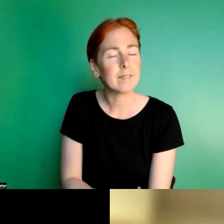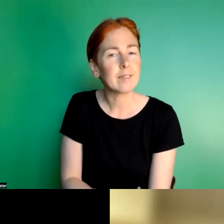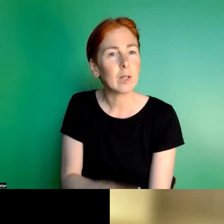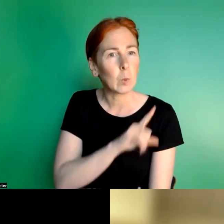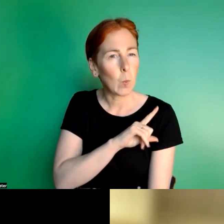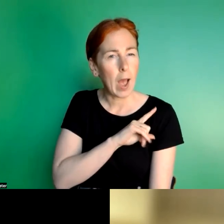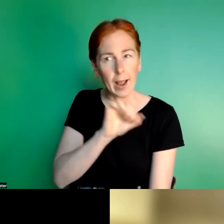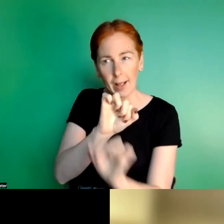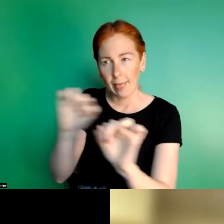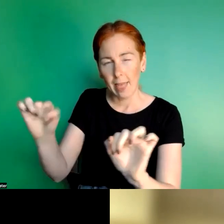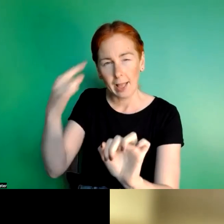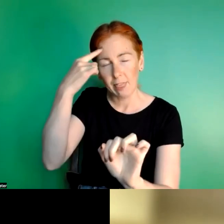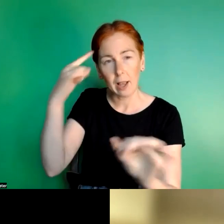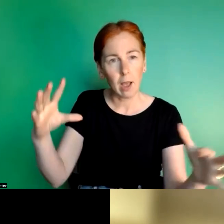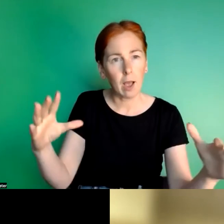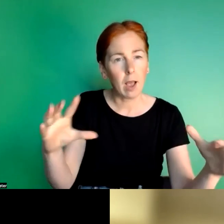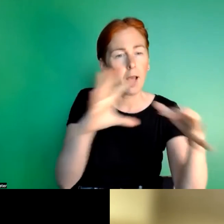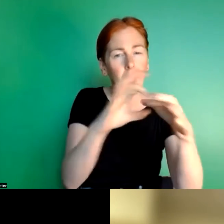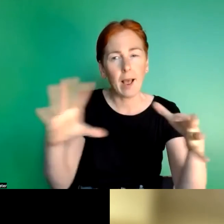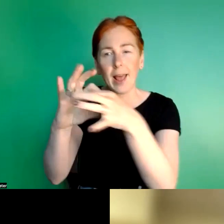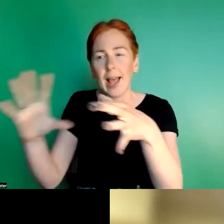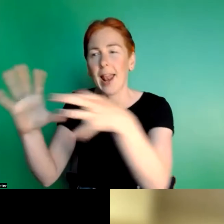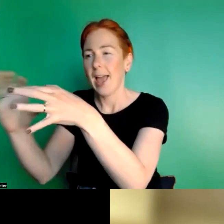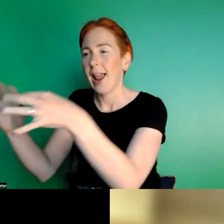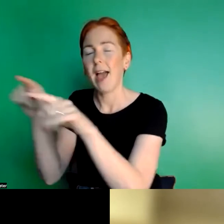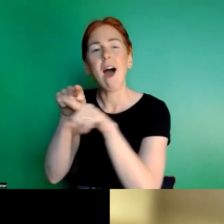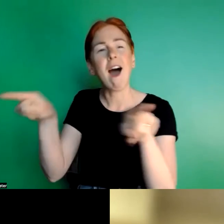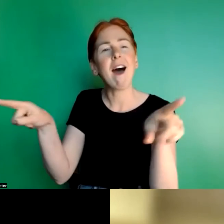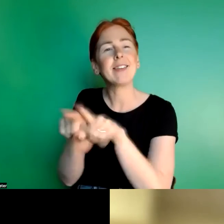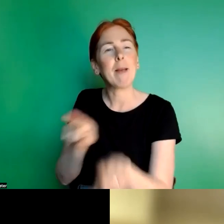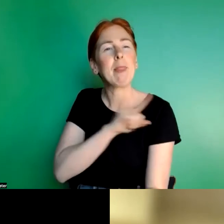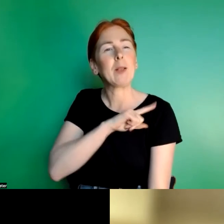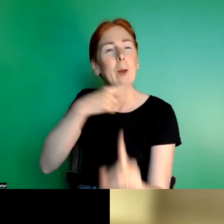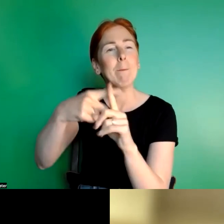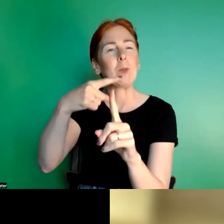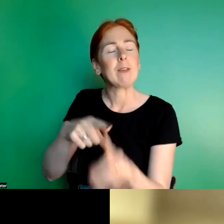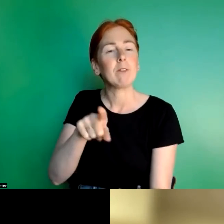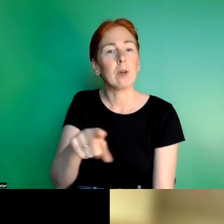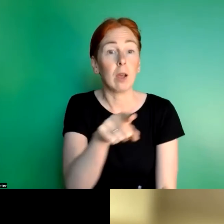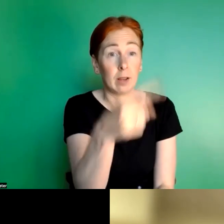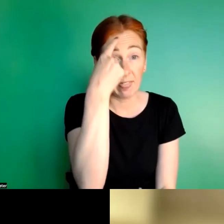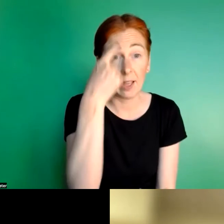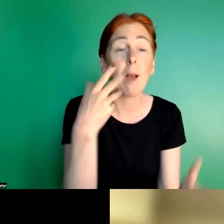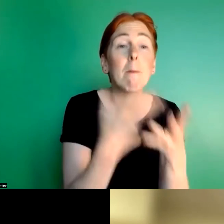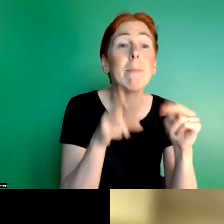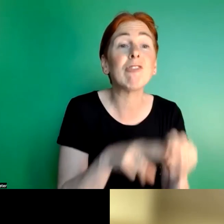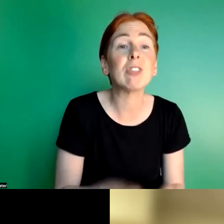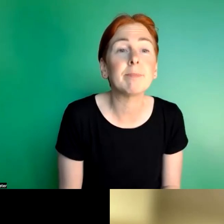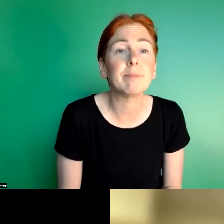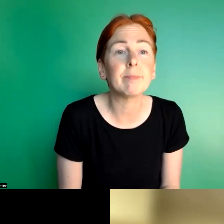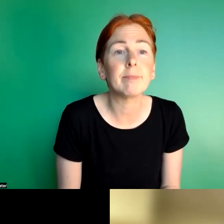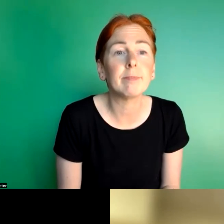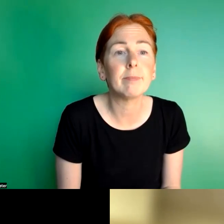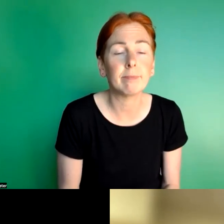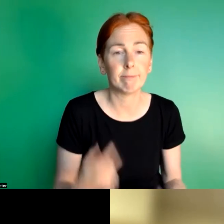have probably heard me say this, because it blew me away when I heard it, and I tell it to nearly every parent that I see. So